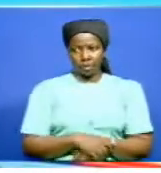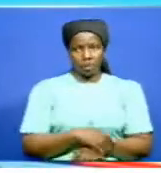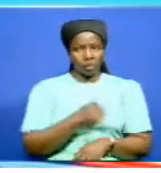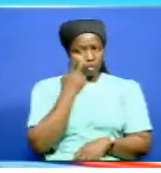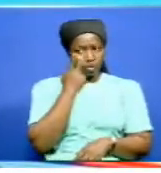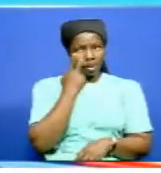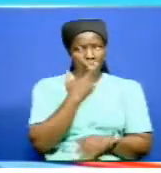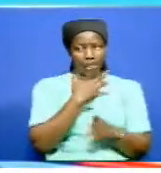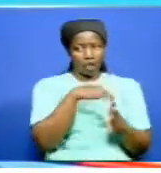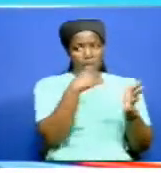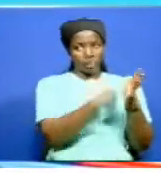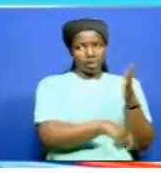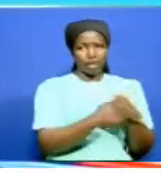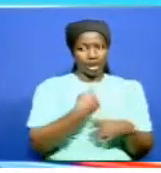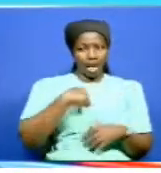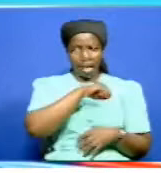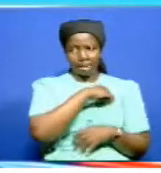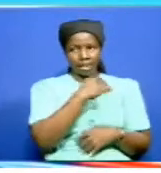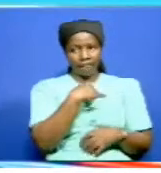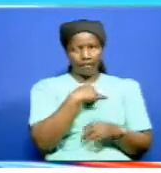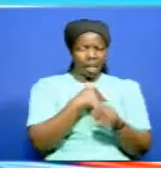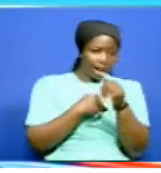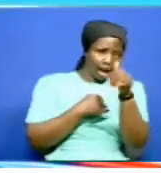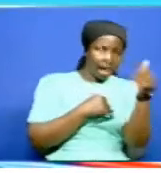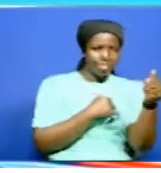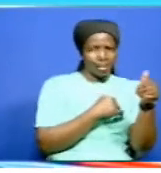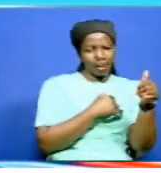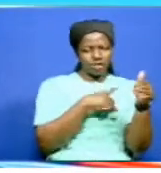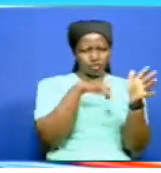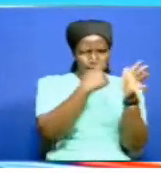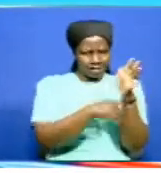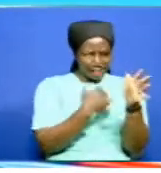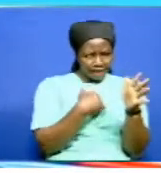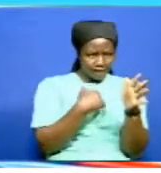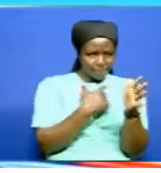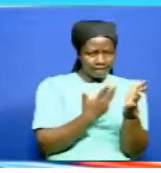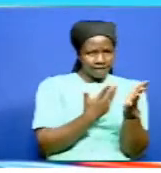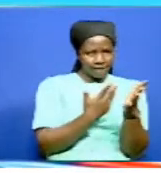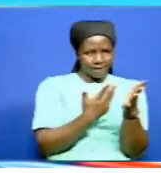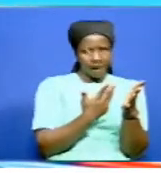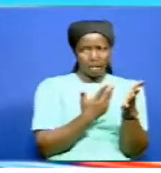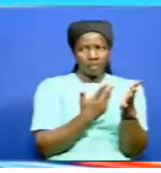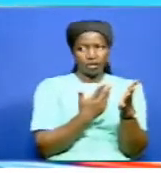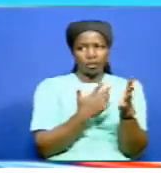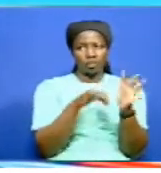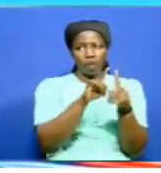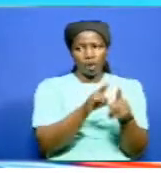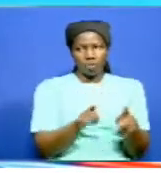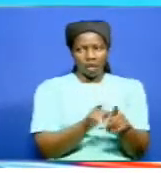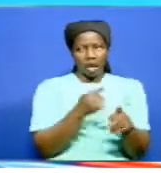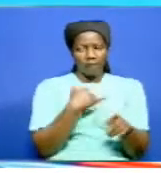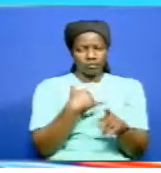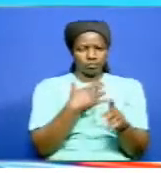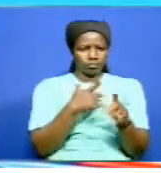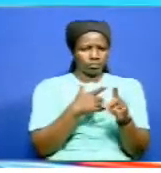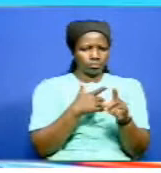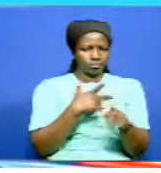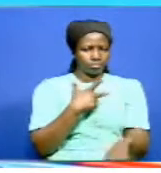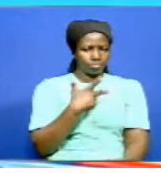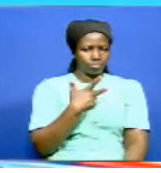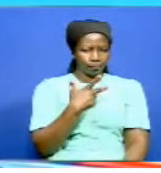still on the cost, we have other costs other than the vial itself. You also have the syringes. You also have